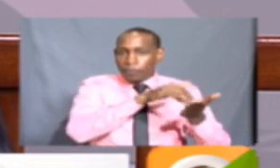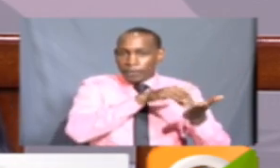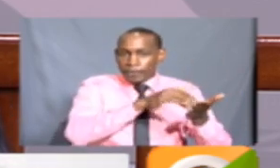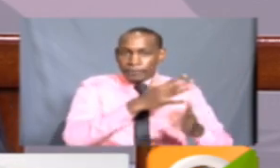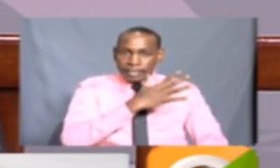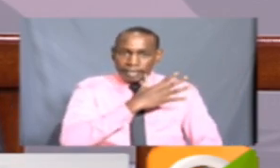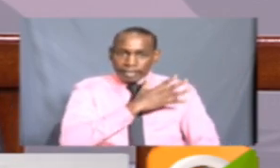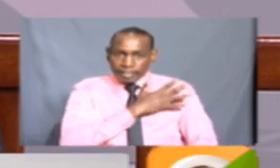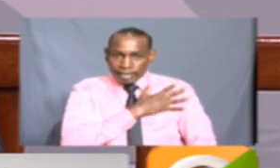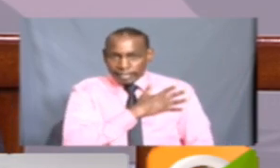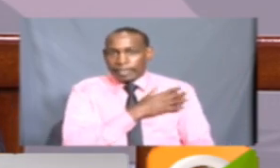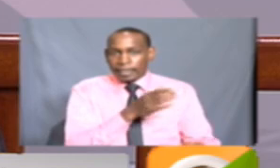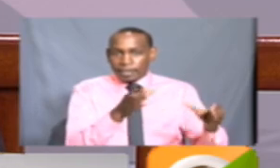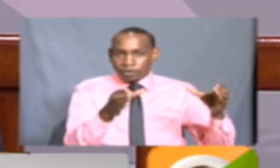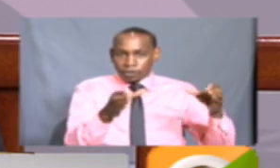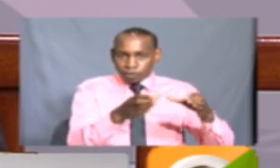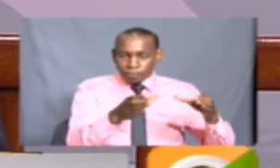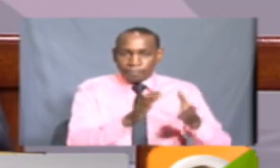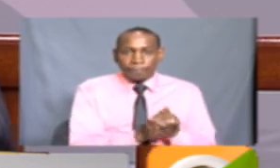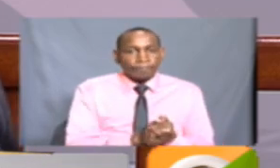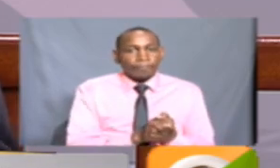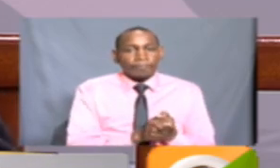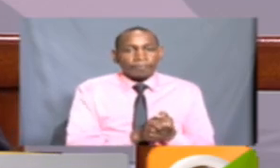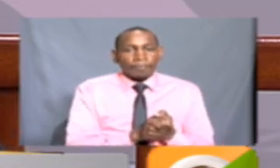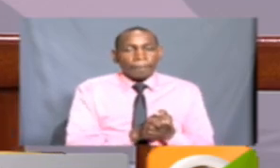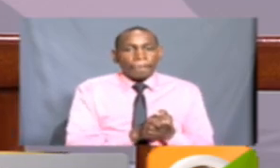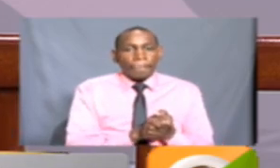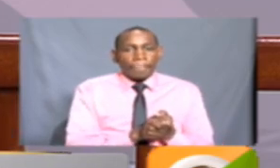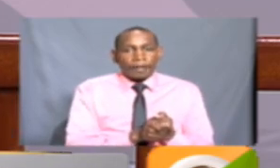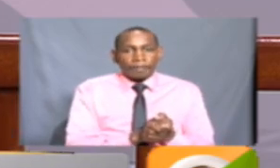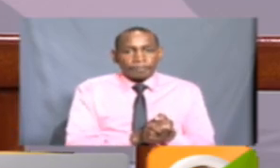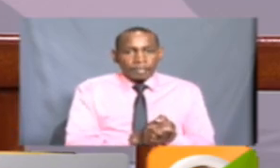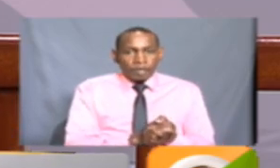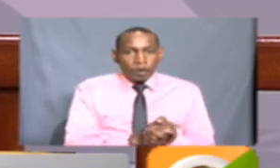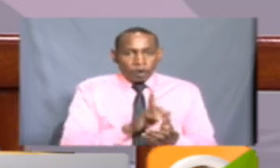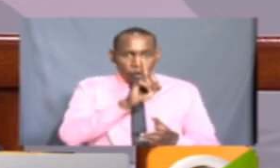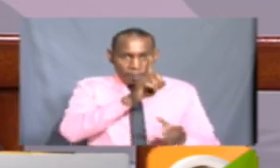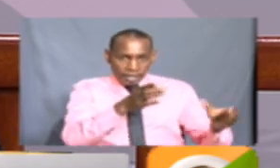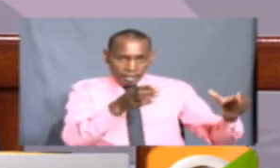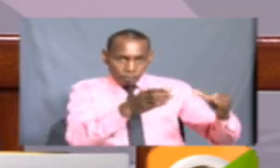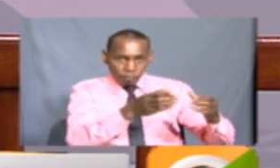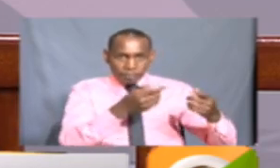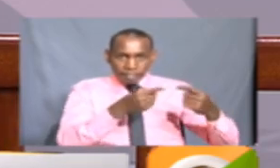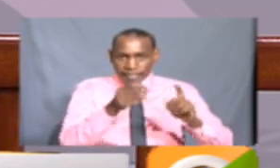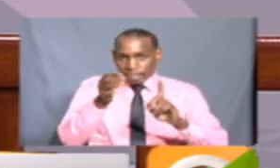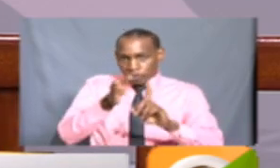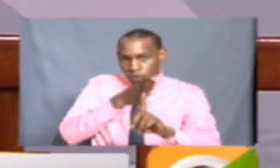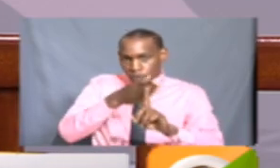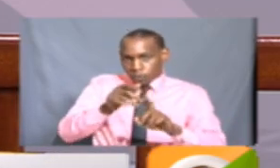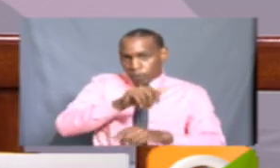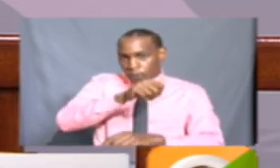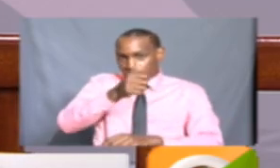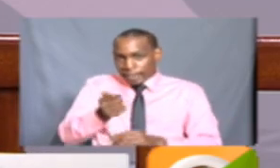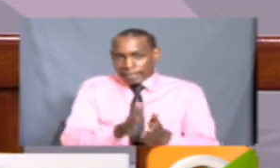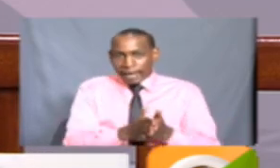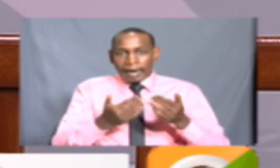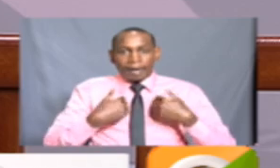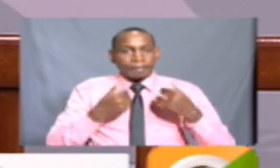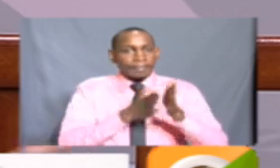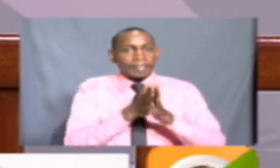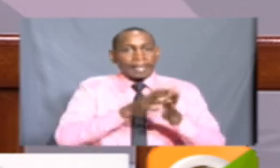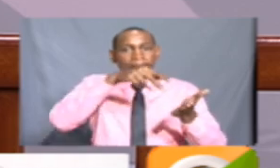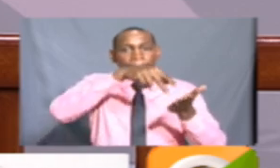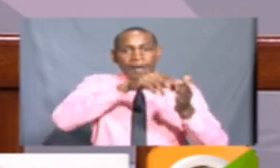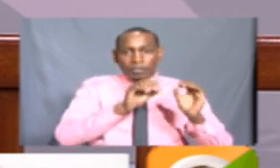NASA fraternity, one arm of it tried to persuade the other not to fill the candidate.